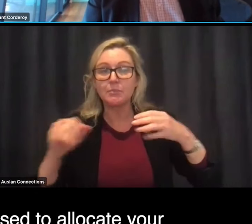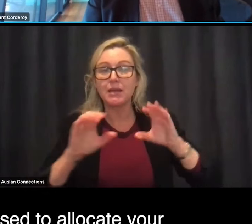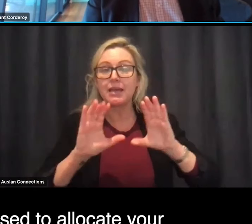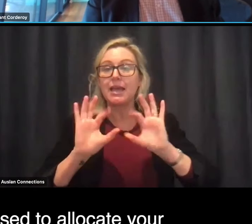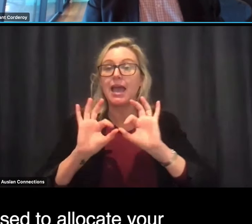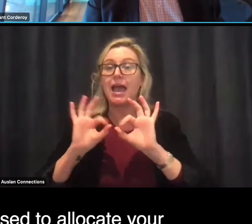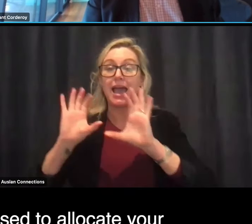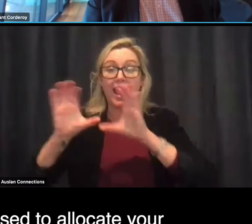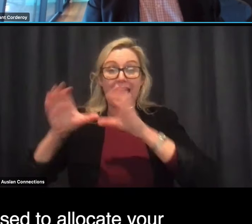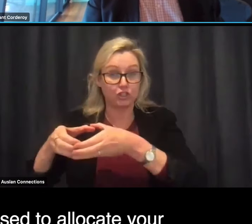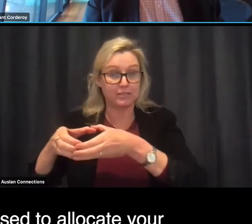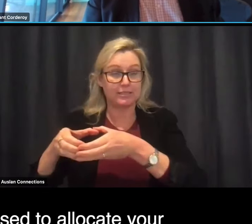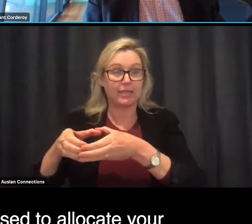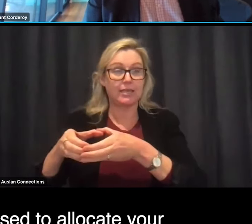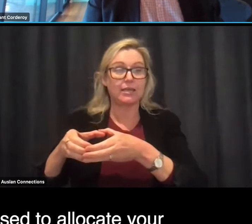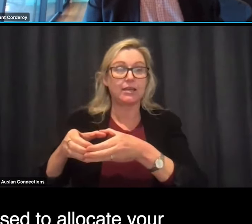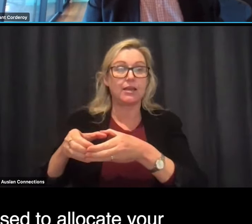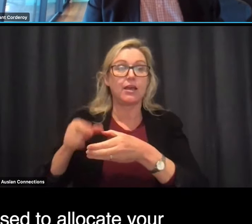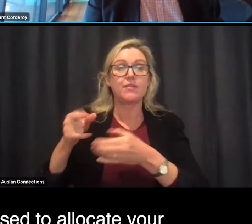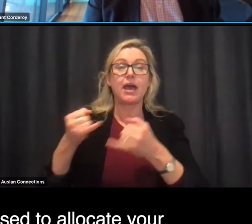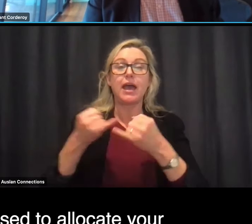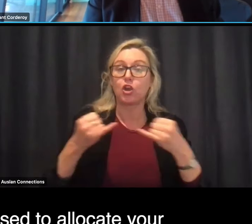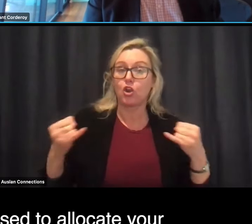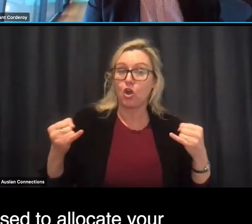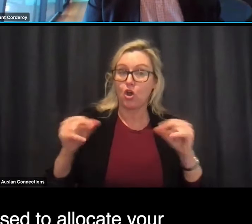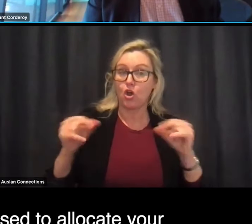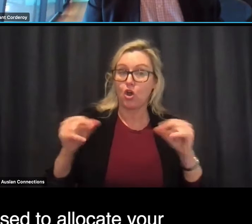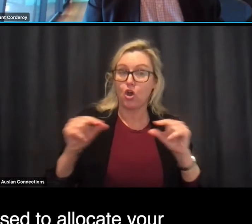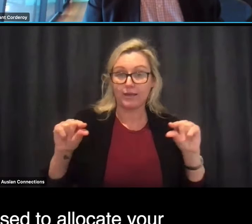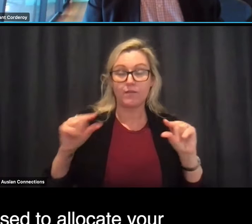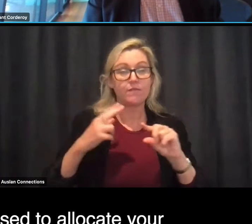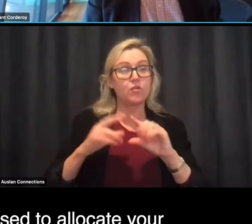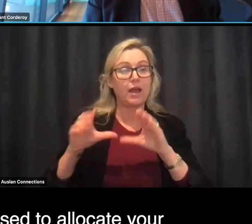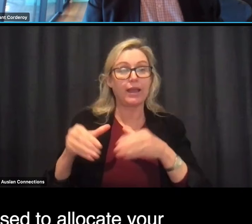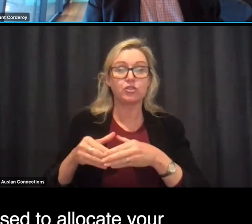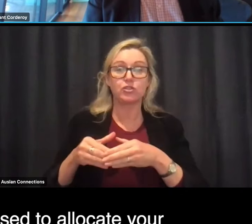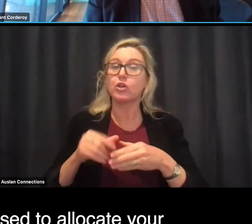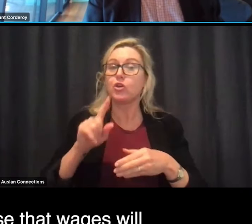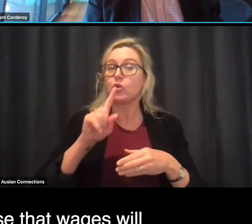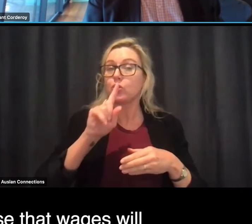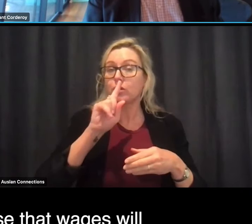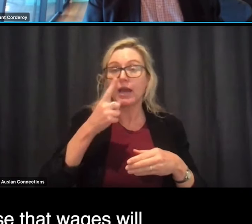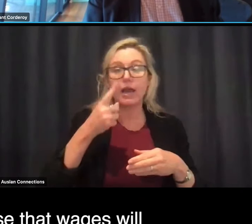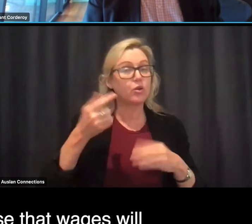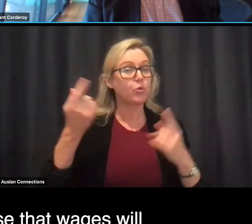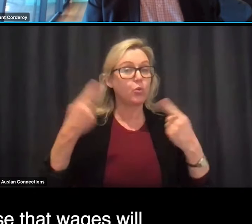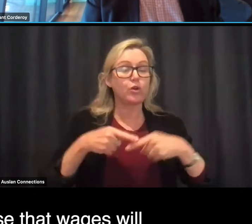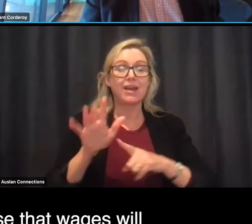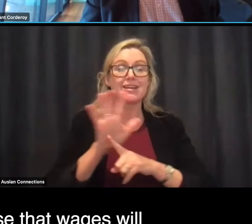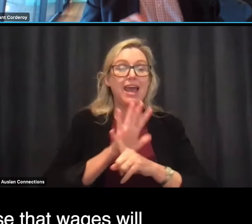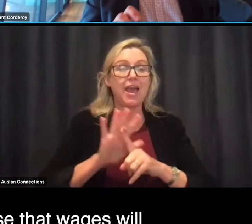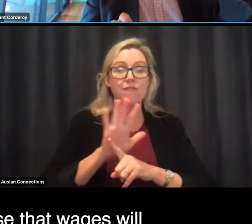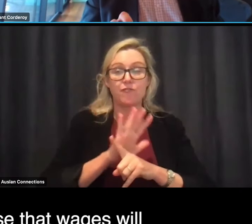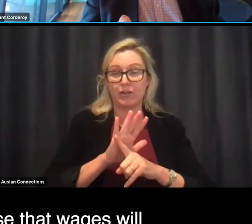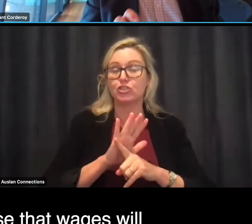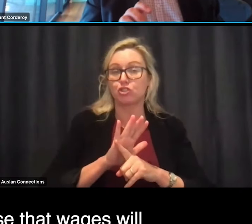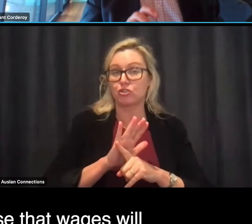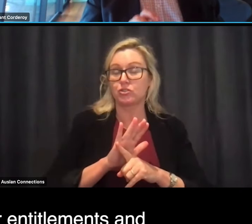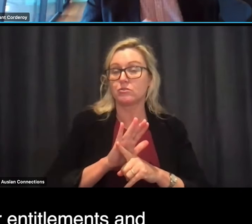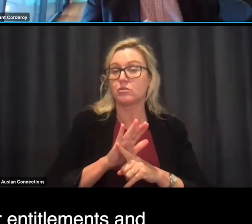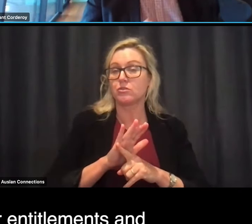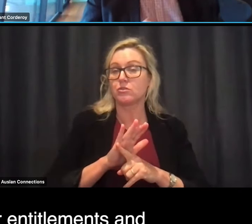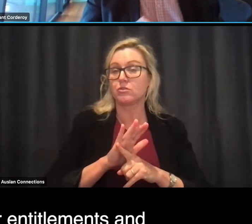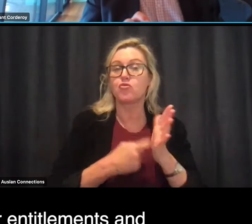Now that line wages can't be used to allocate your average rate of pay, because that wages